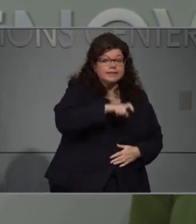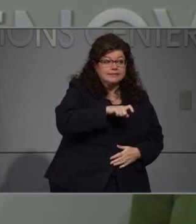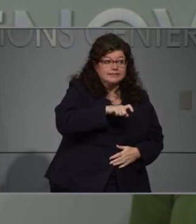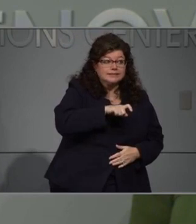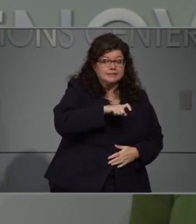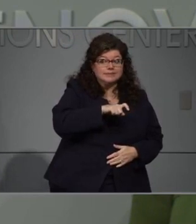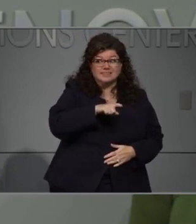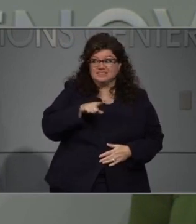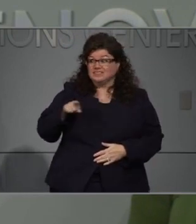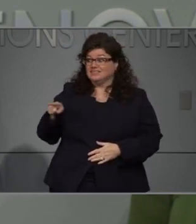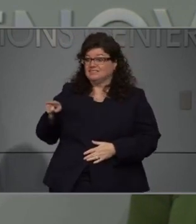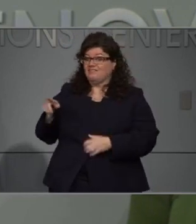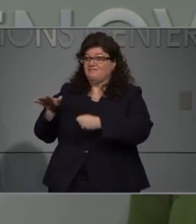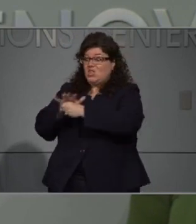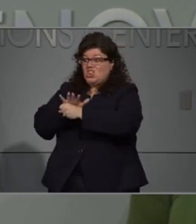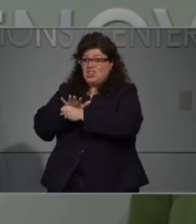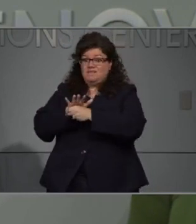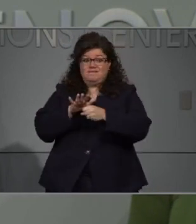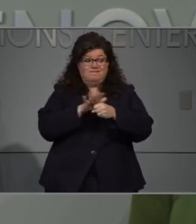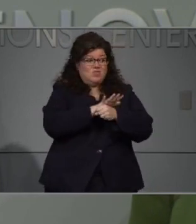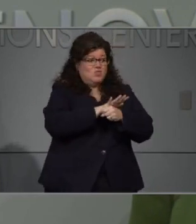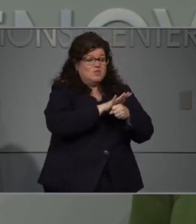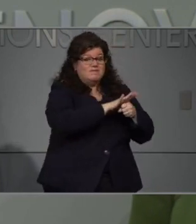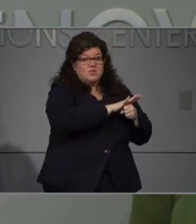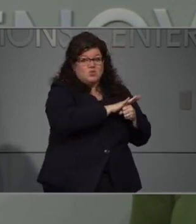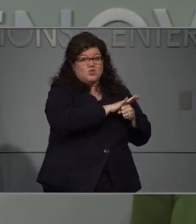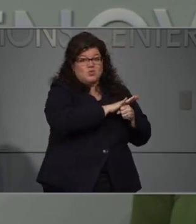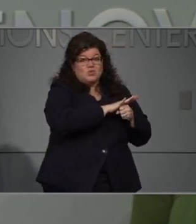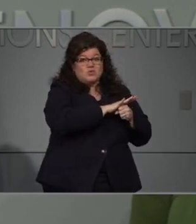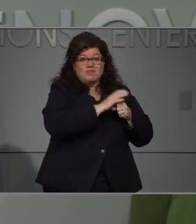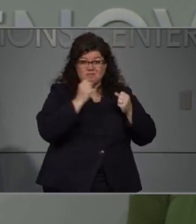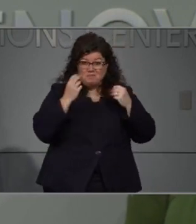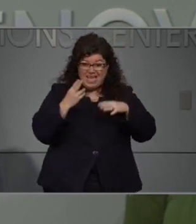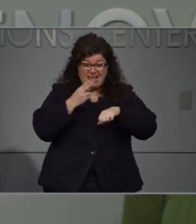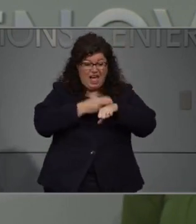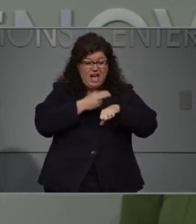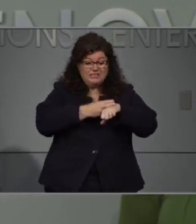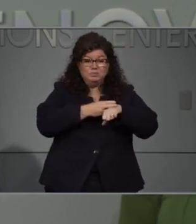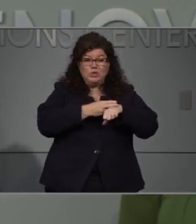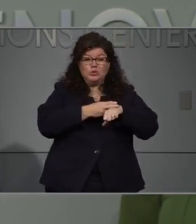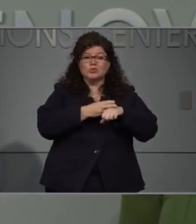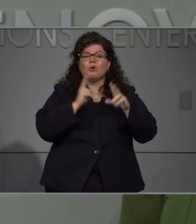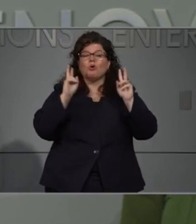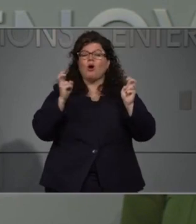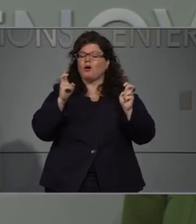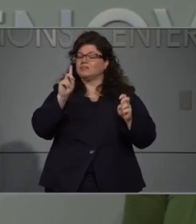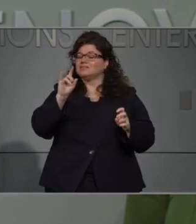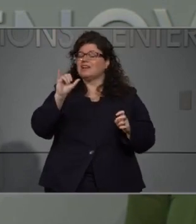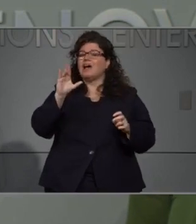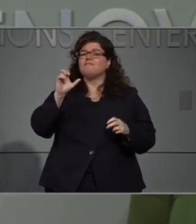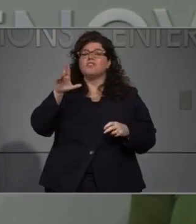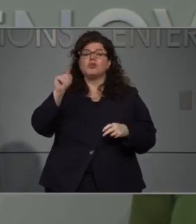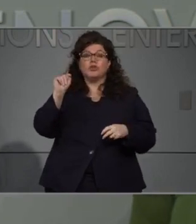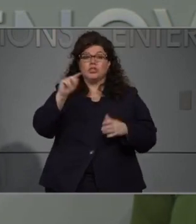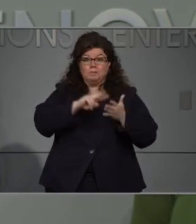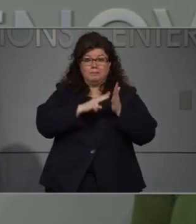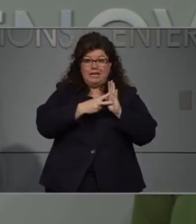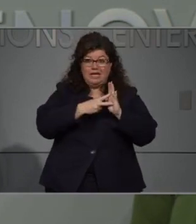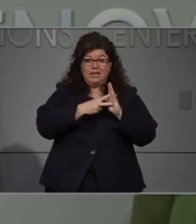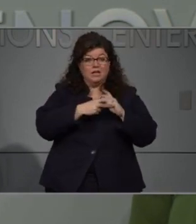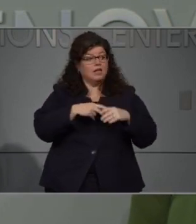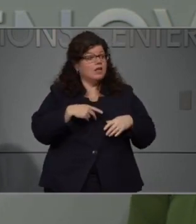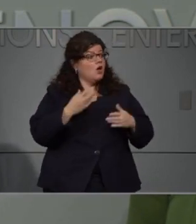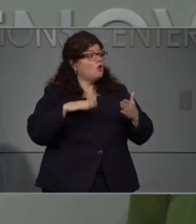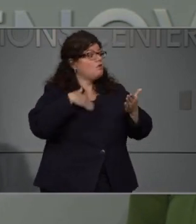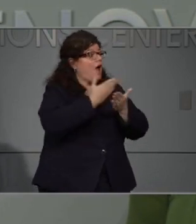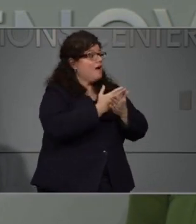out of capacity. There are many hospitals who are now on divert, which means they're not taking any new patients. We don't want to get